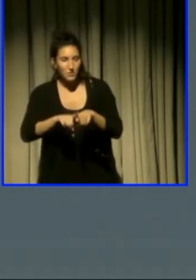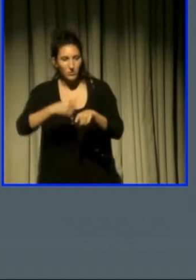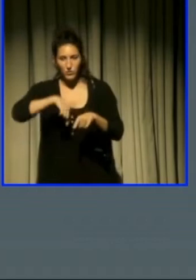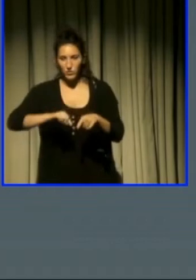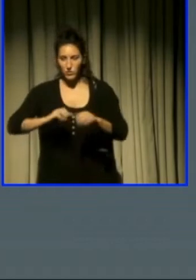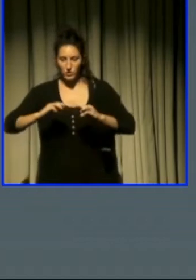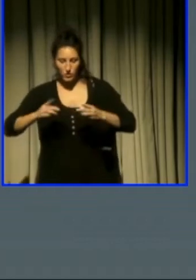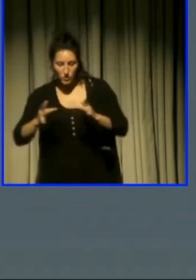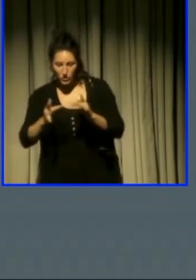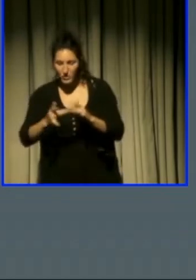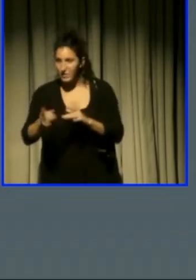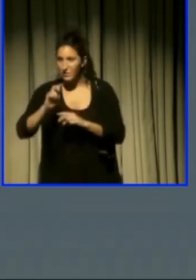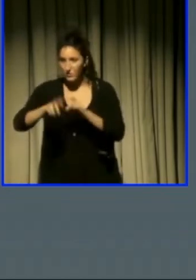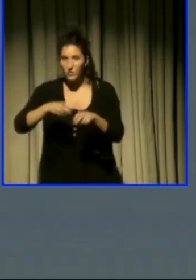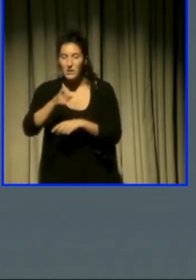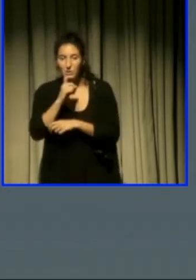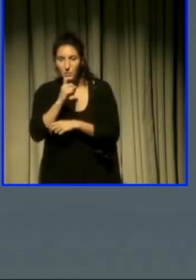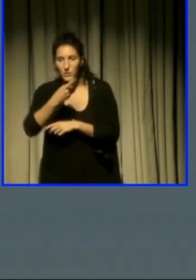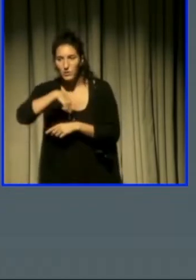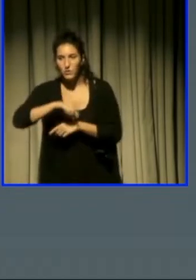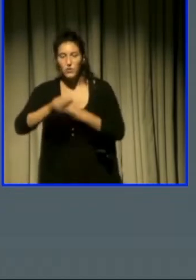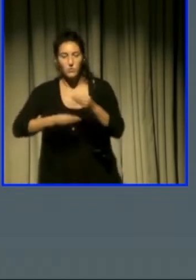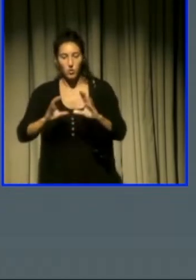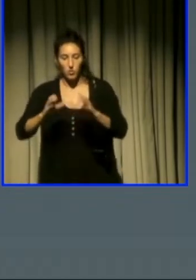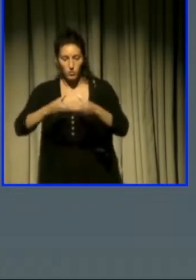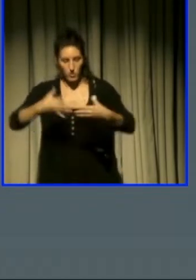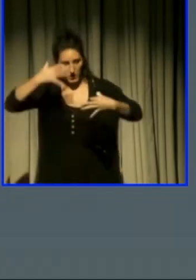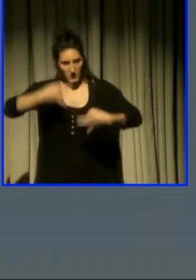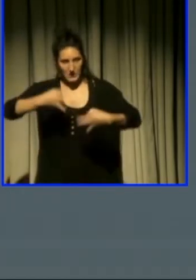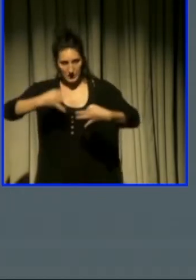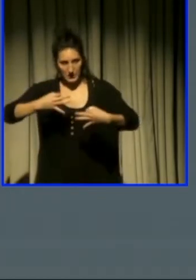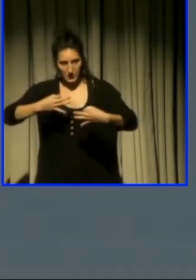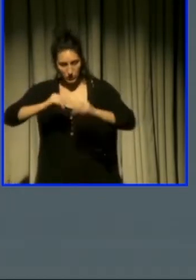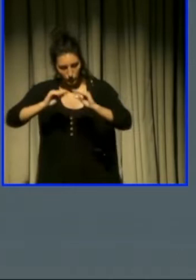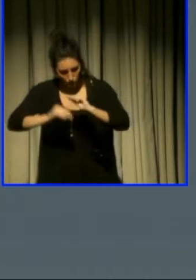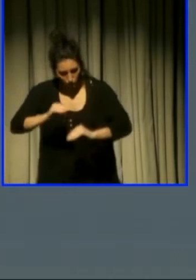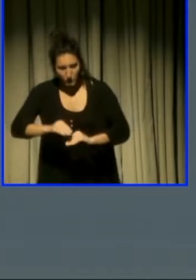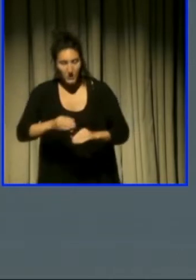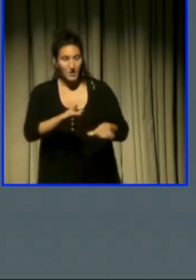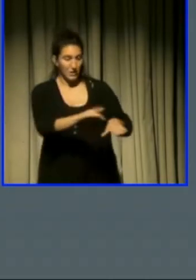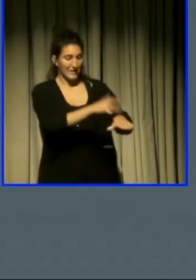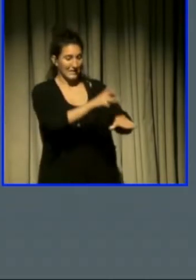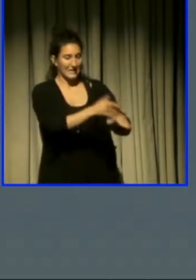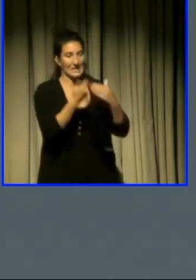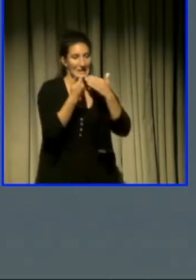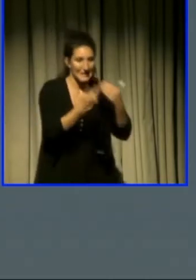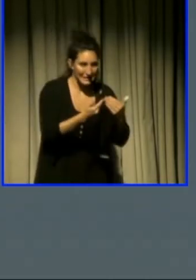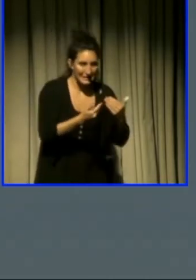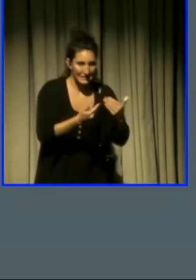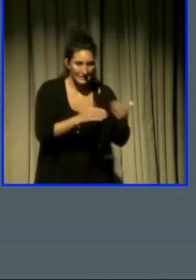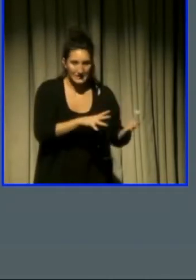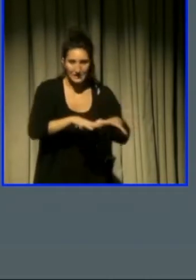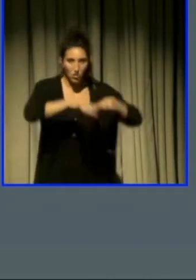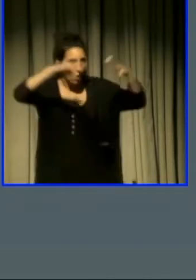purposeful communities. So digital has allowed us to do that on a global scale. And